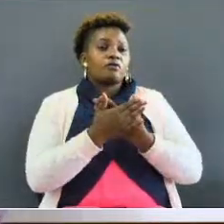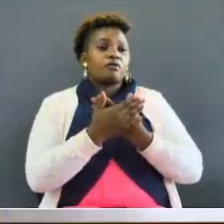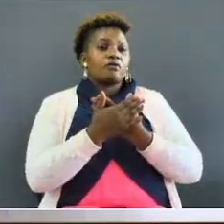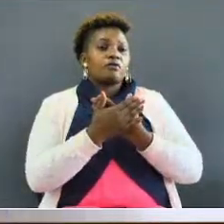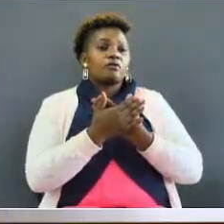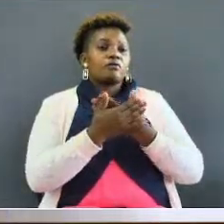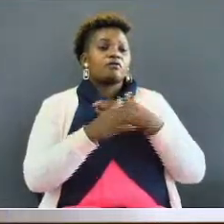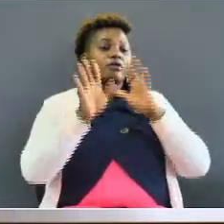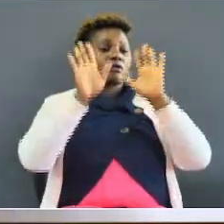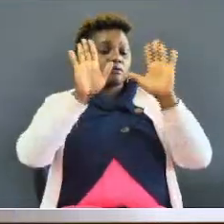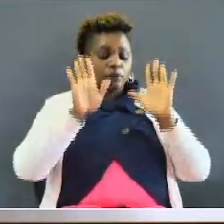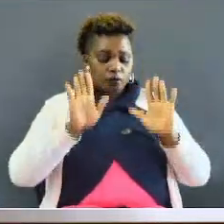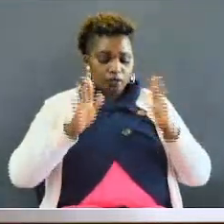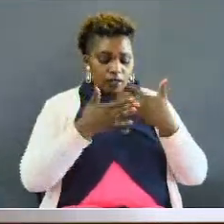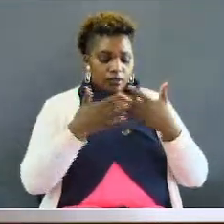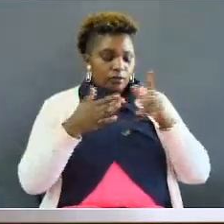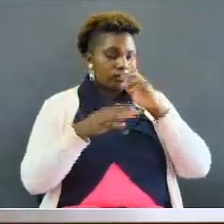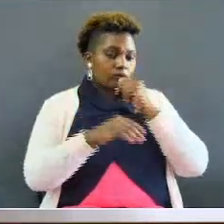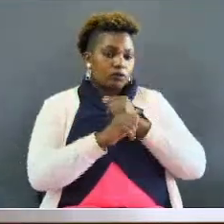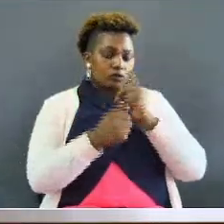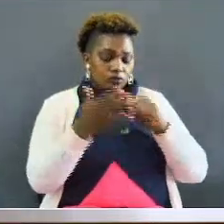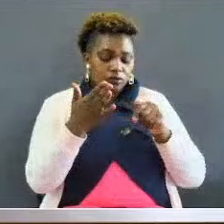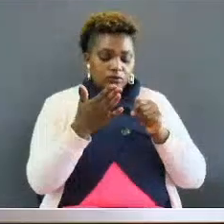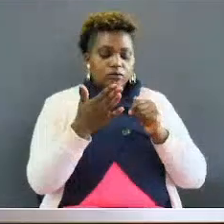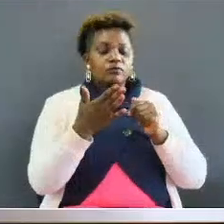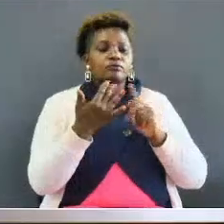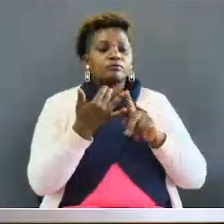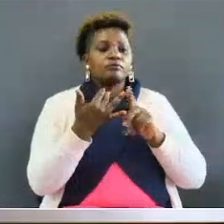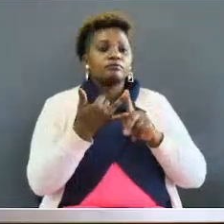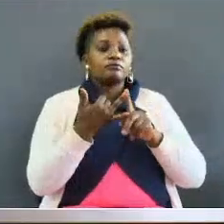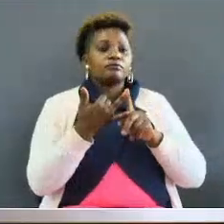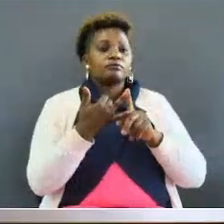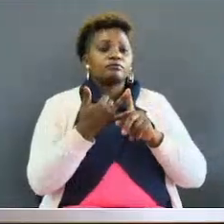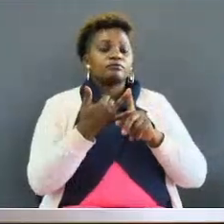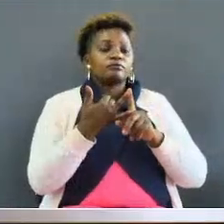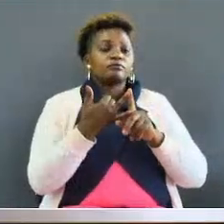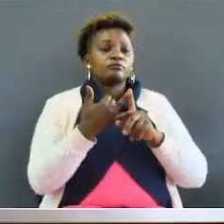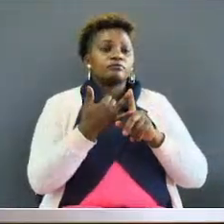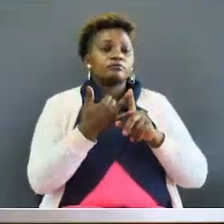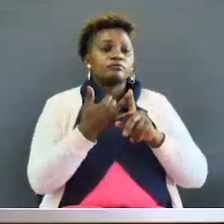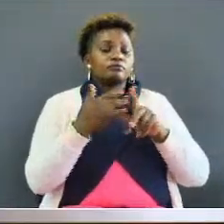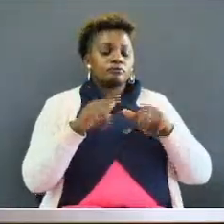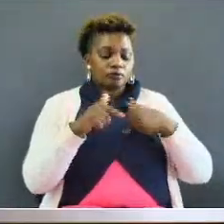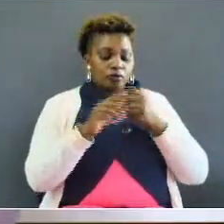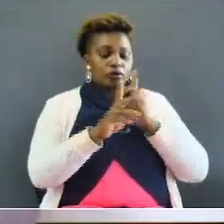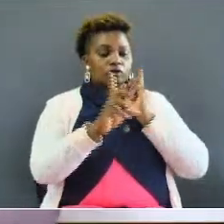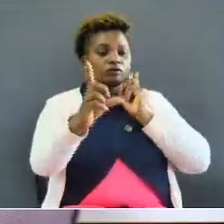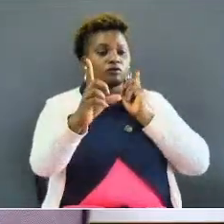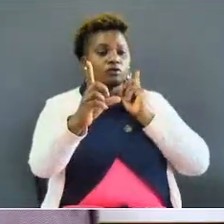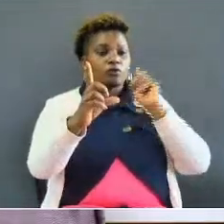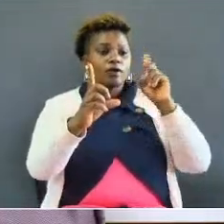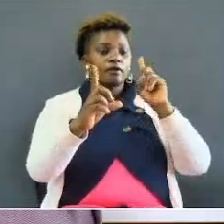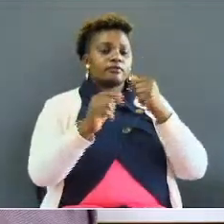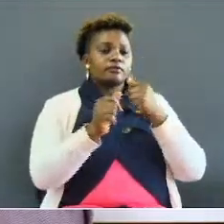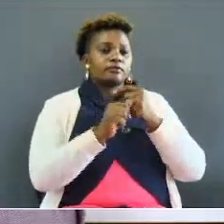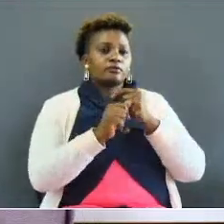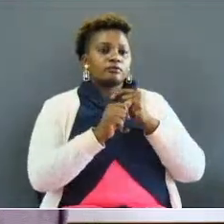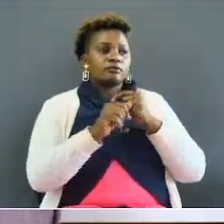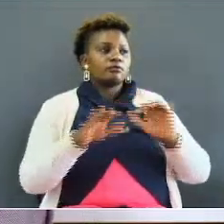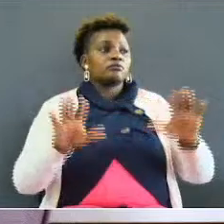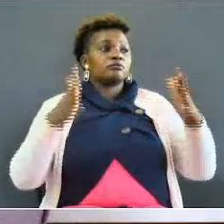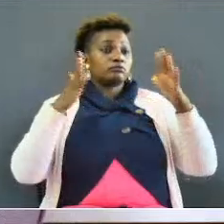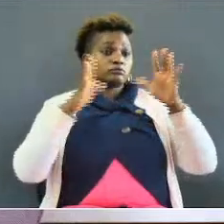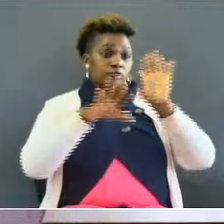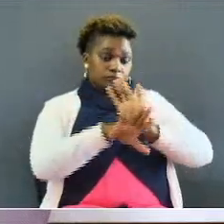what is the most important thing? It is your social distancing, and that's why I've congratulated the